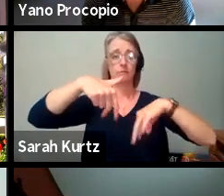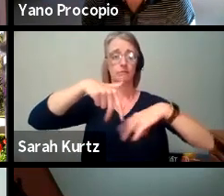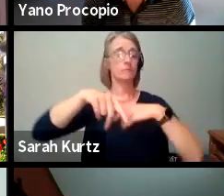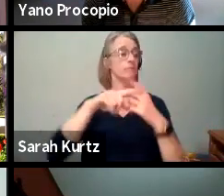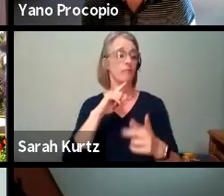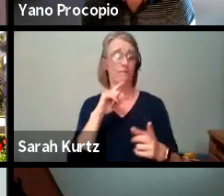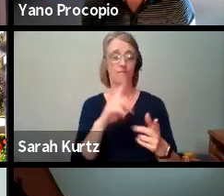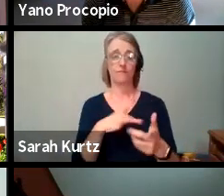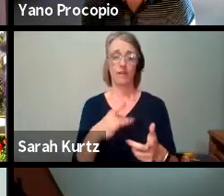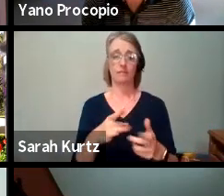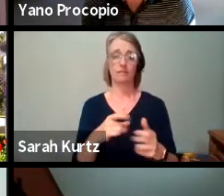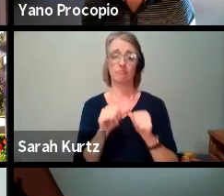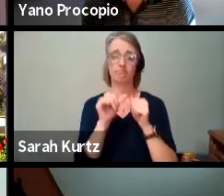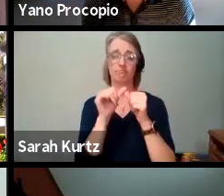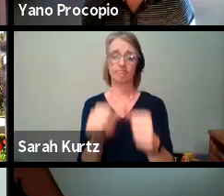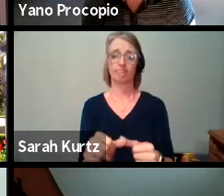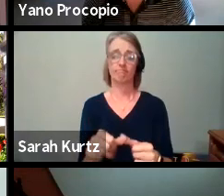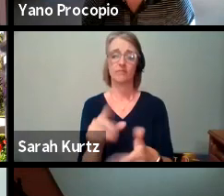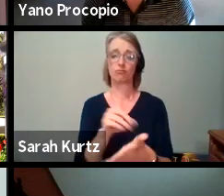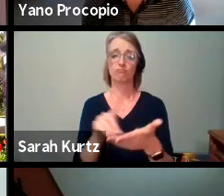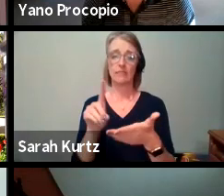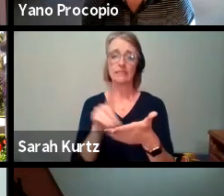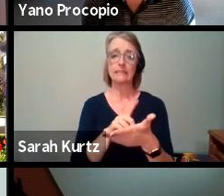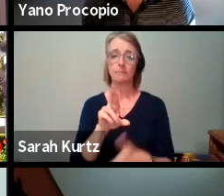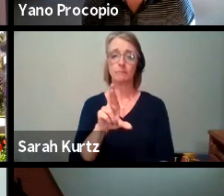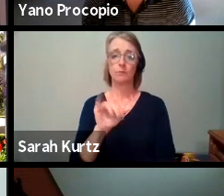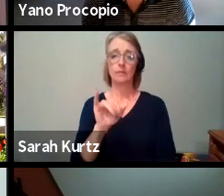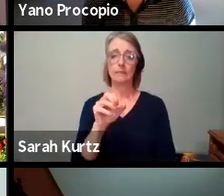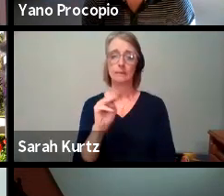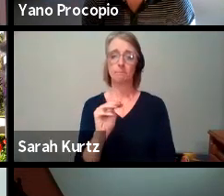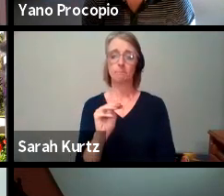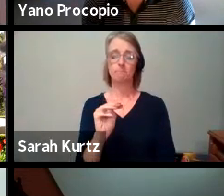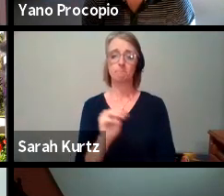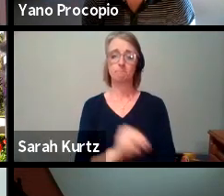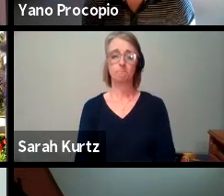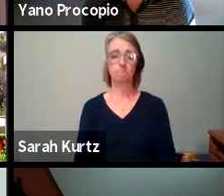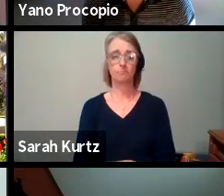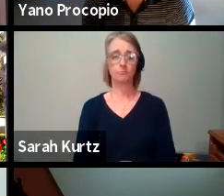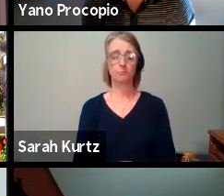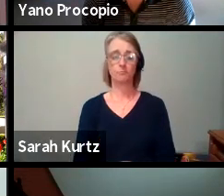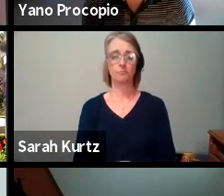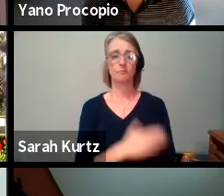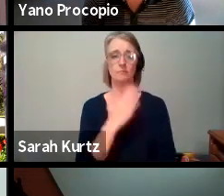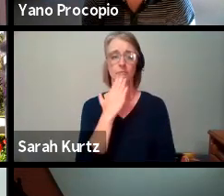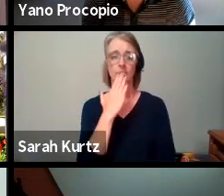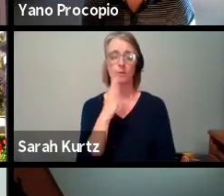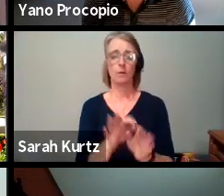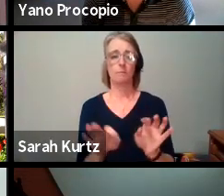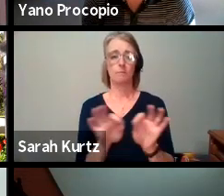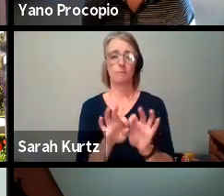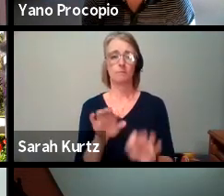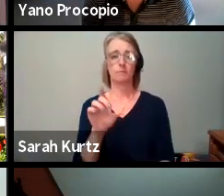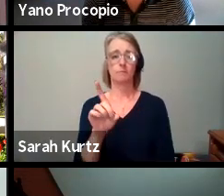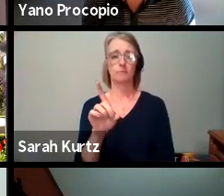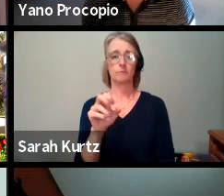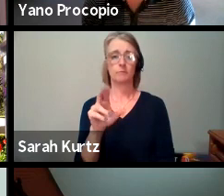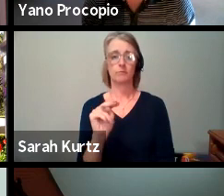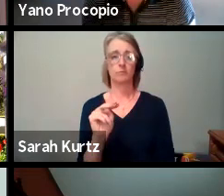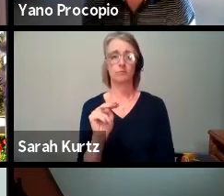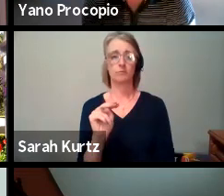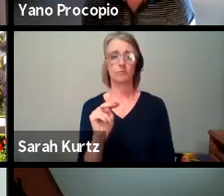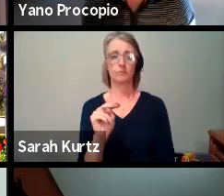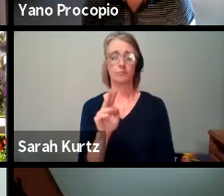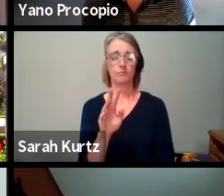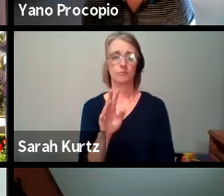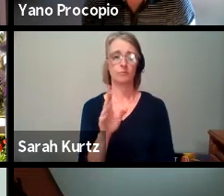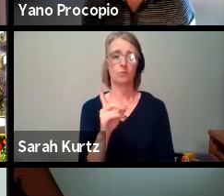will find themselves carried along with the others. Thank you, Christina. Thank you so much. That's important. Darren, yes, you may say